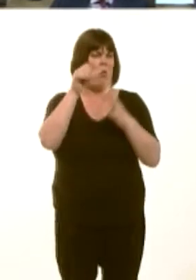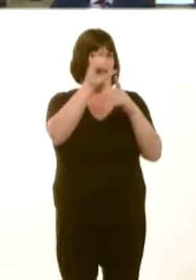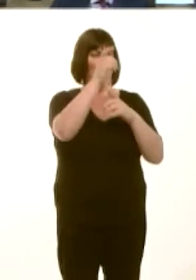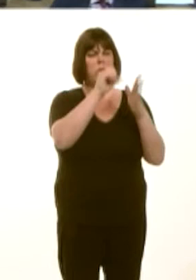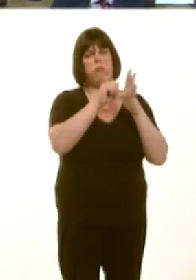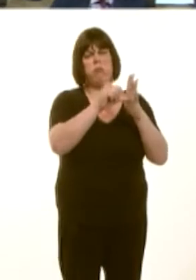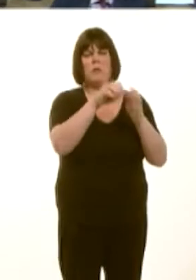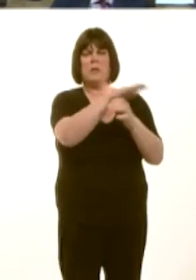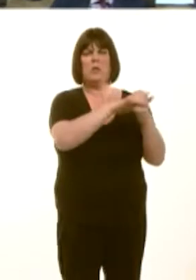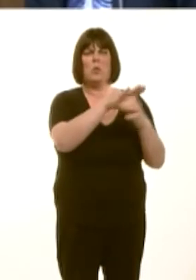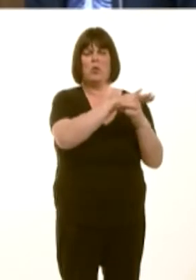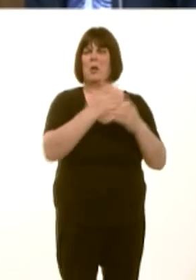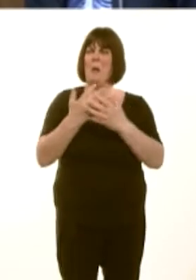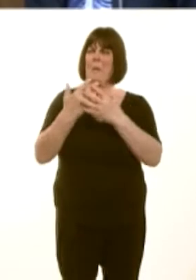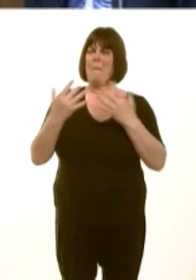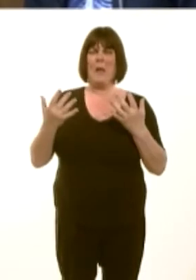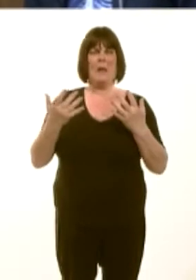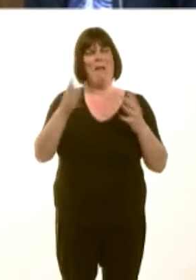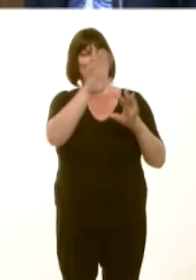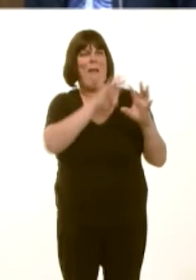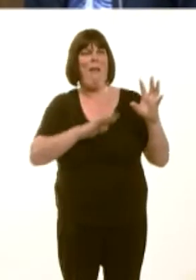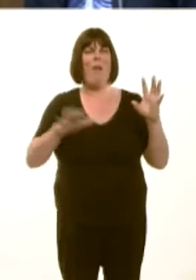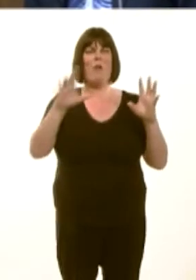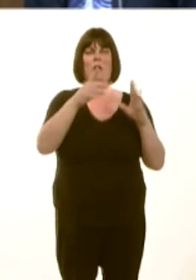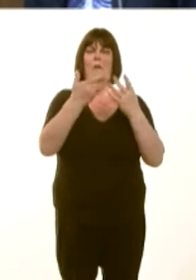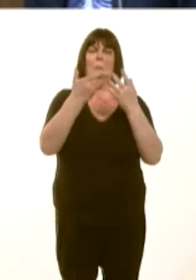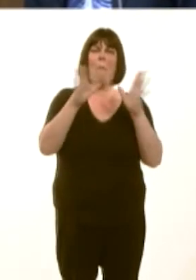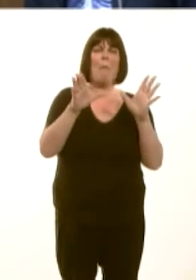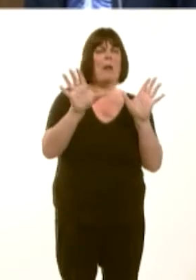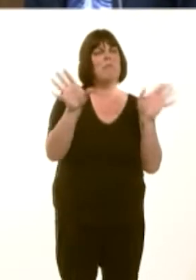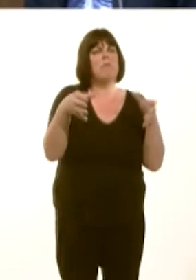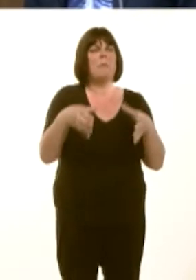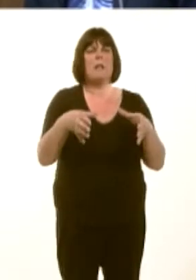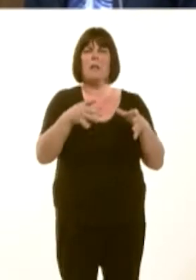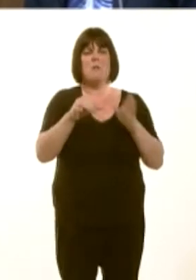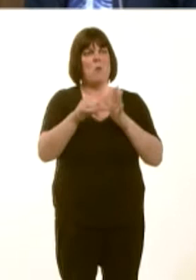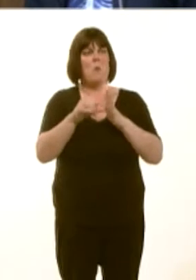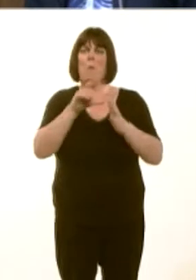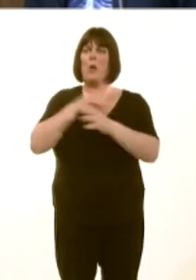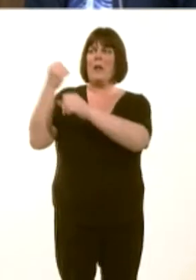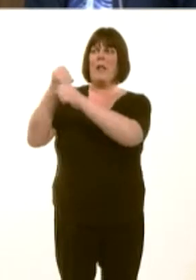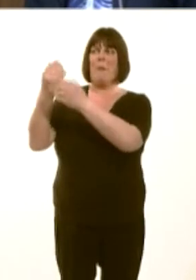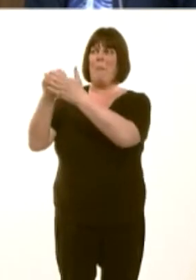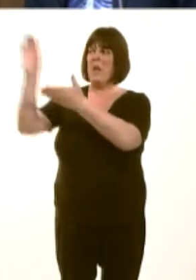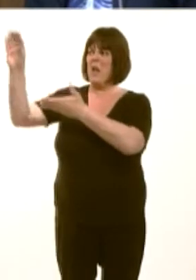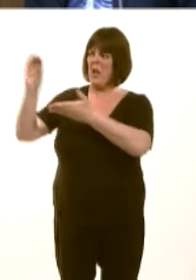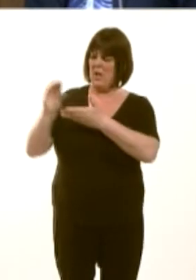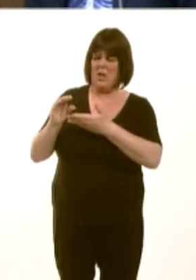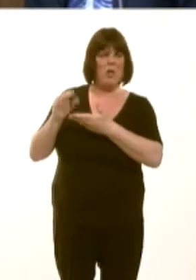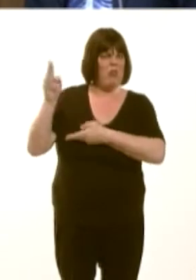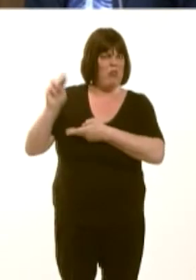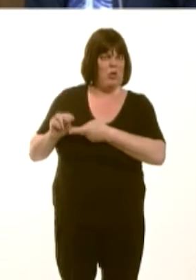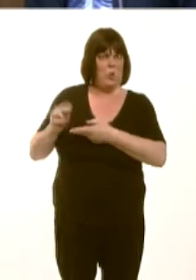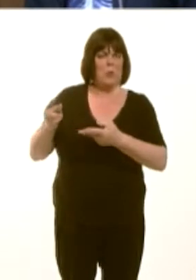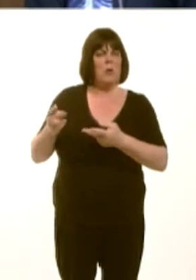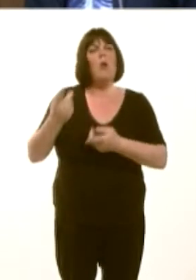difficult in many areas of the public sector because of the financial settlement that we've received. What we must ensure is